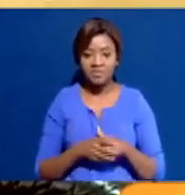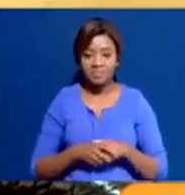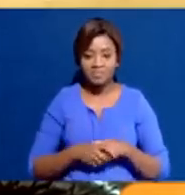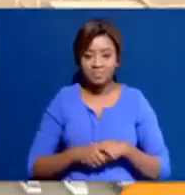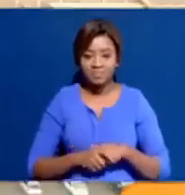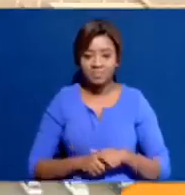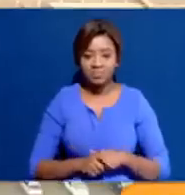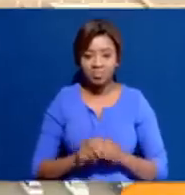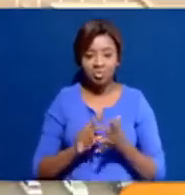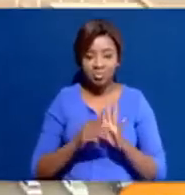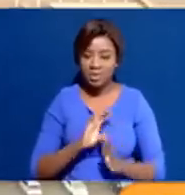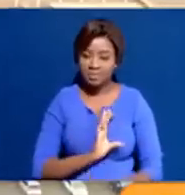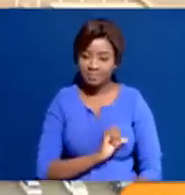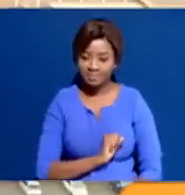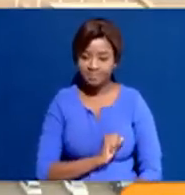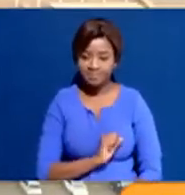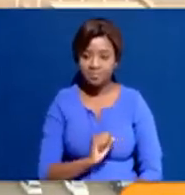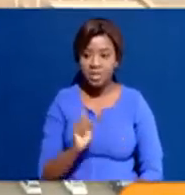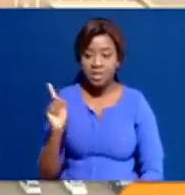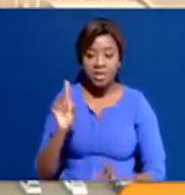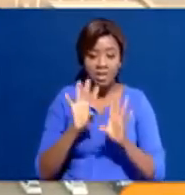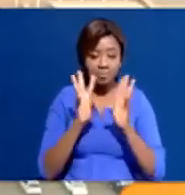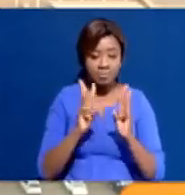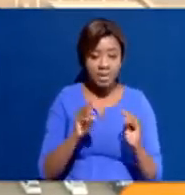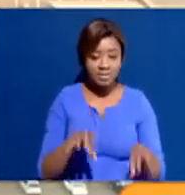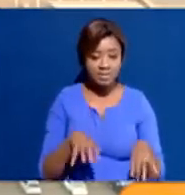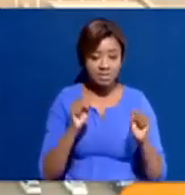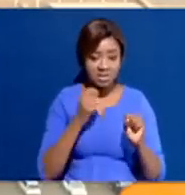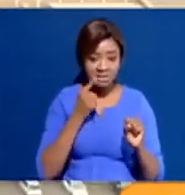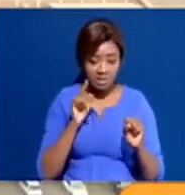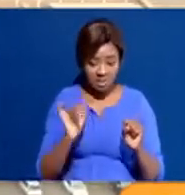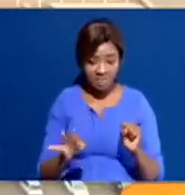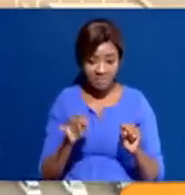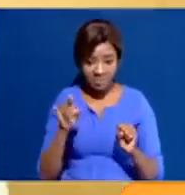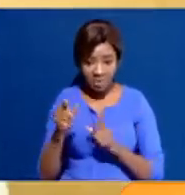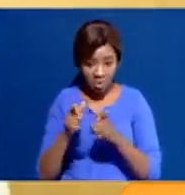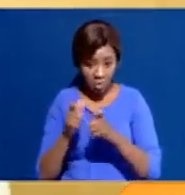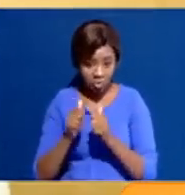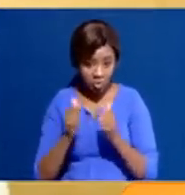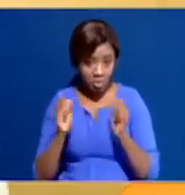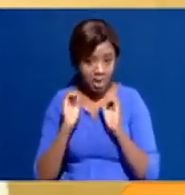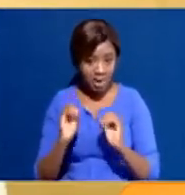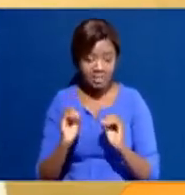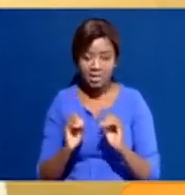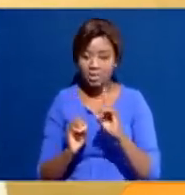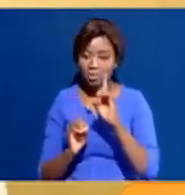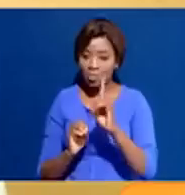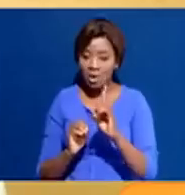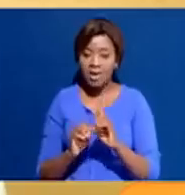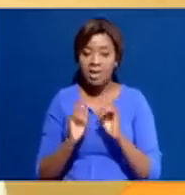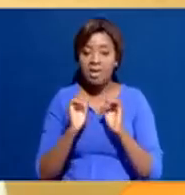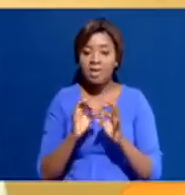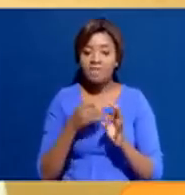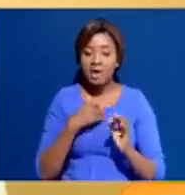just a hitch. The budget chair says the situation, if not managed, will get out of hand. When we have a debt of 4.5 trillion